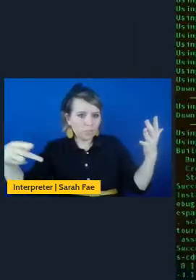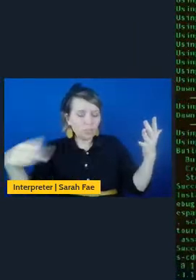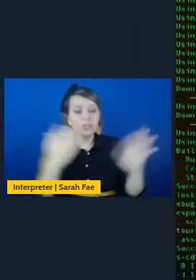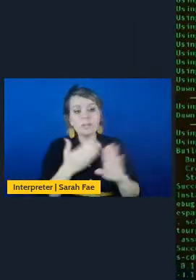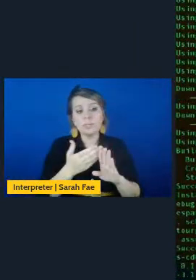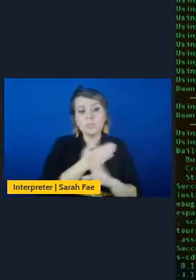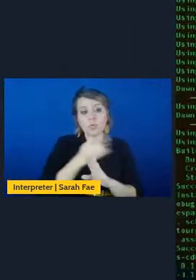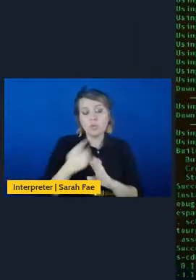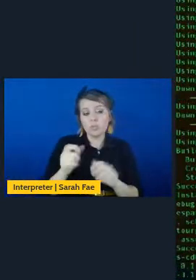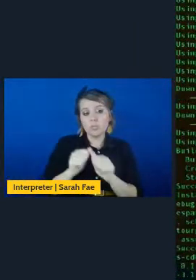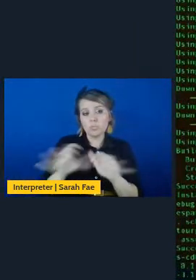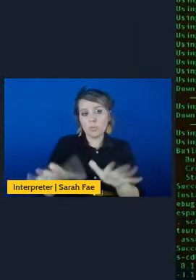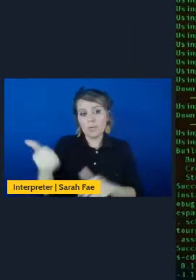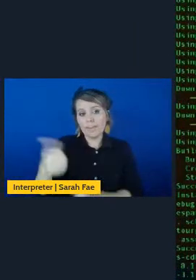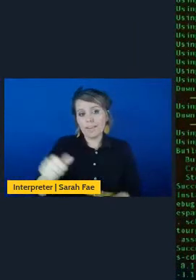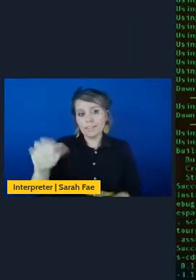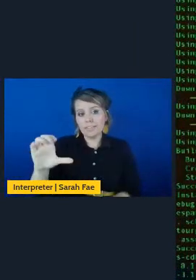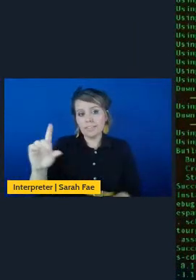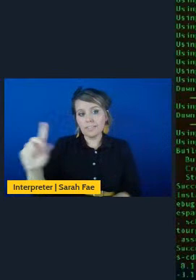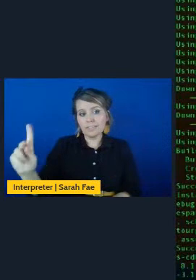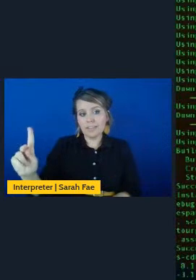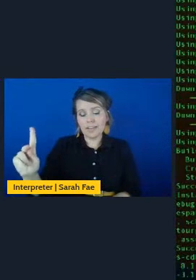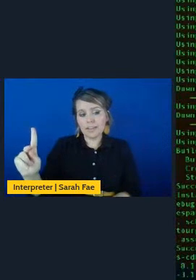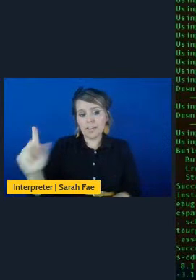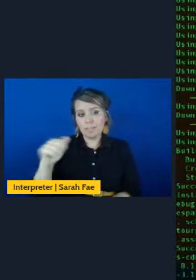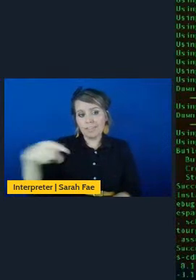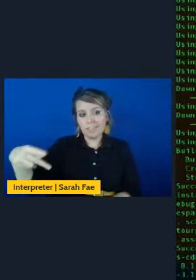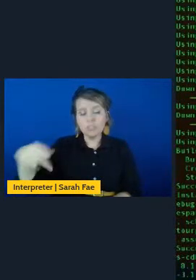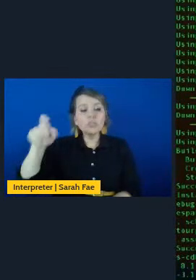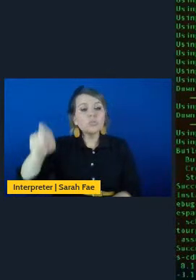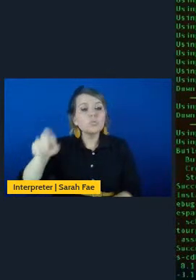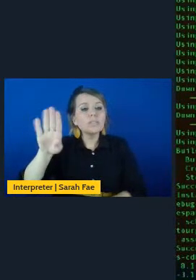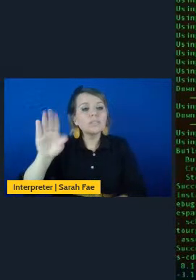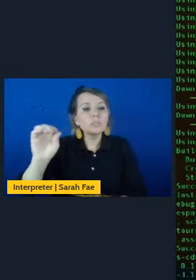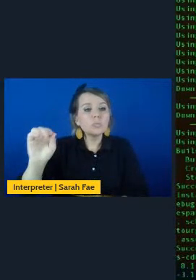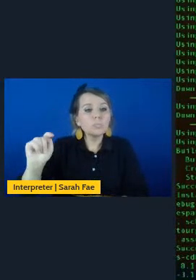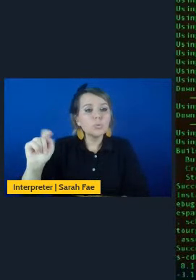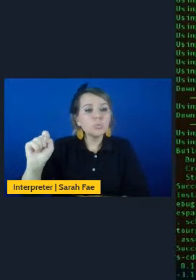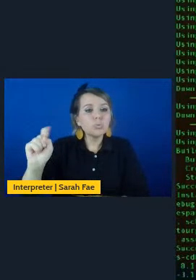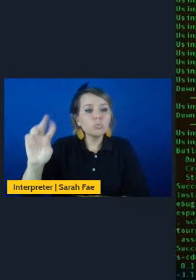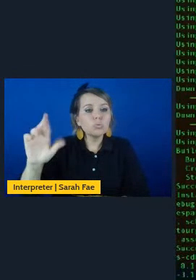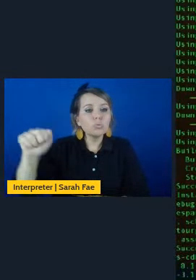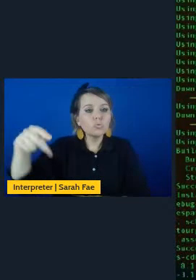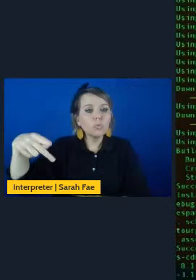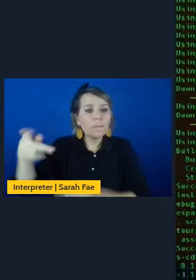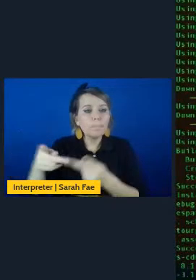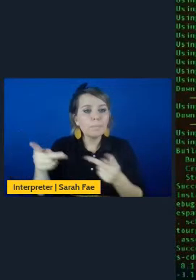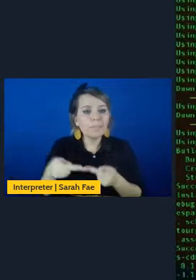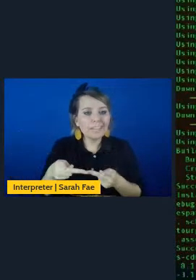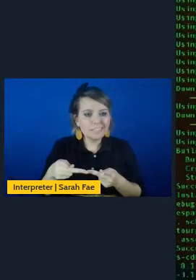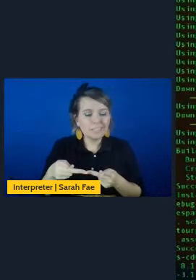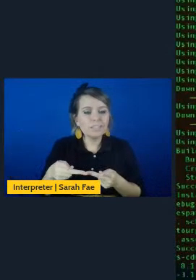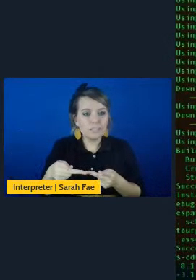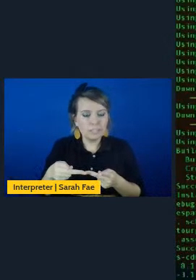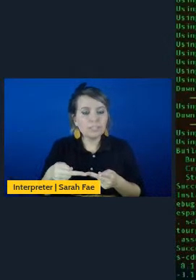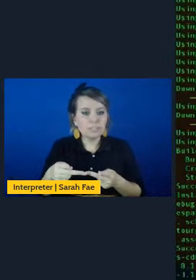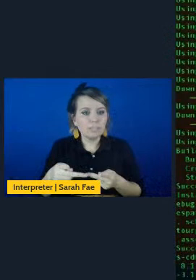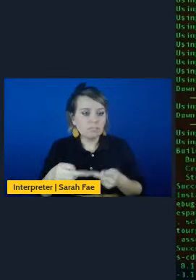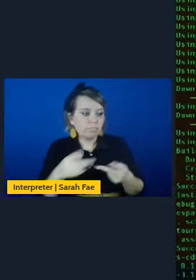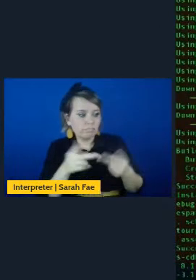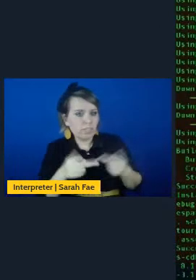any CDK application, you will need to bootstrap a space in your account and the region that you're going to deploy